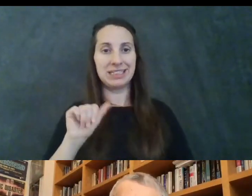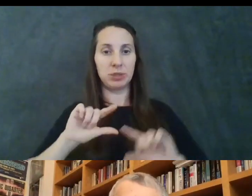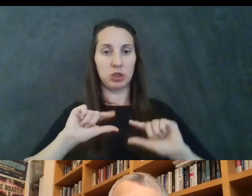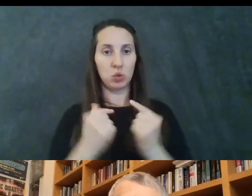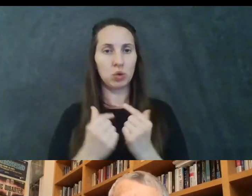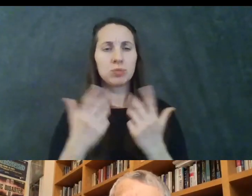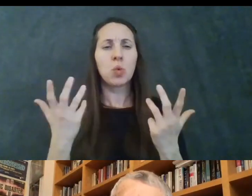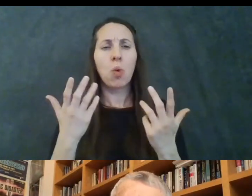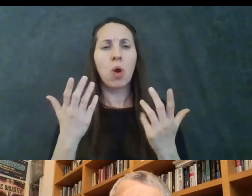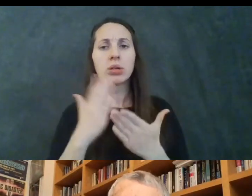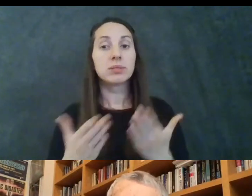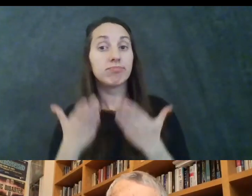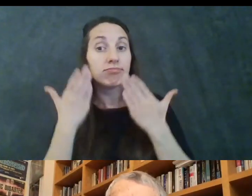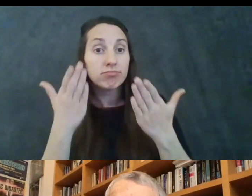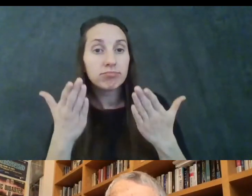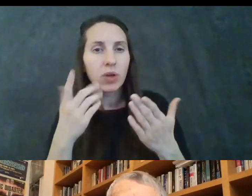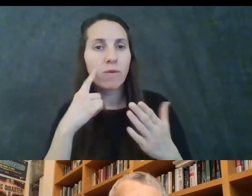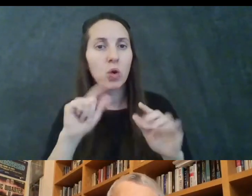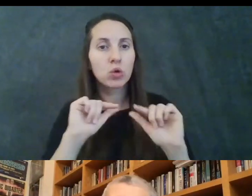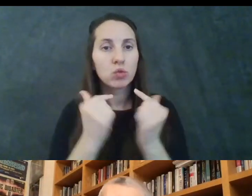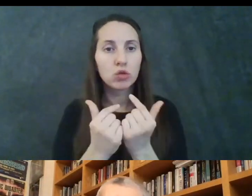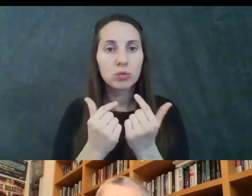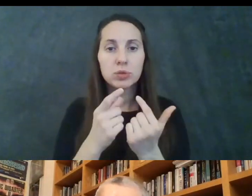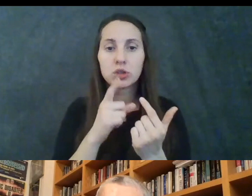they could use to pursue information from?